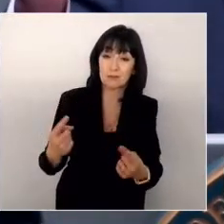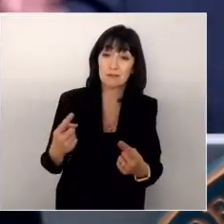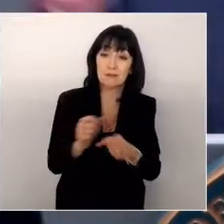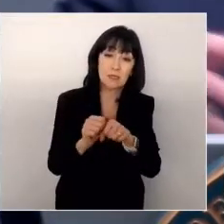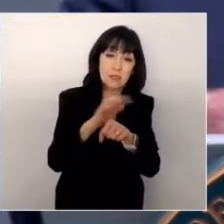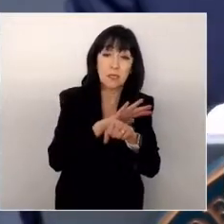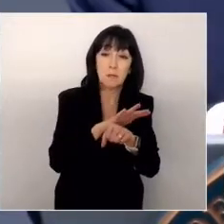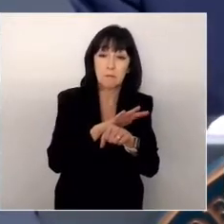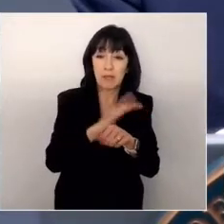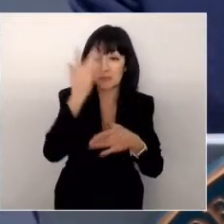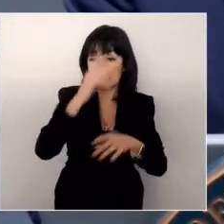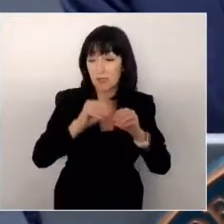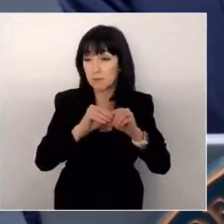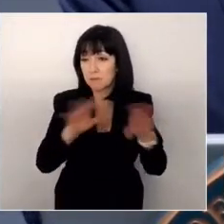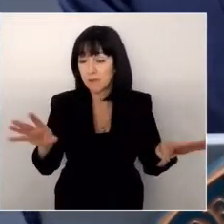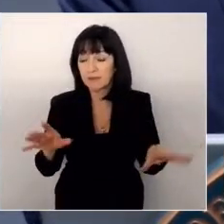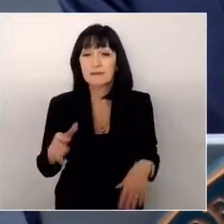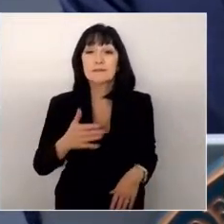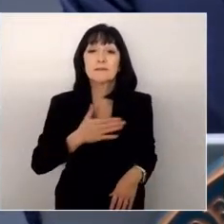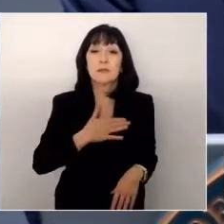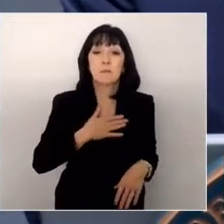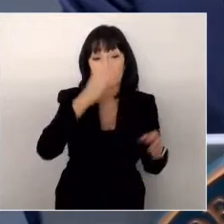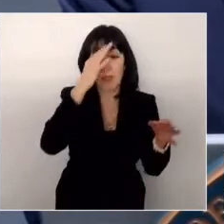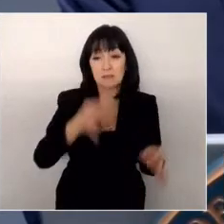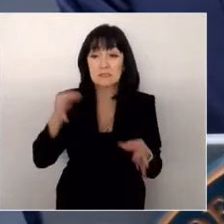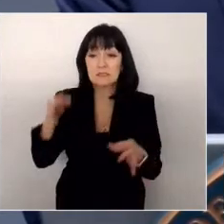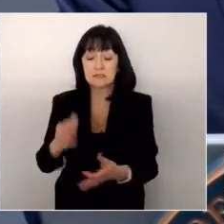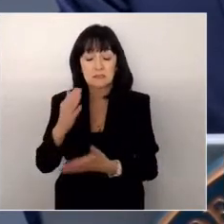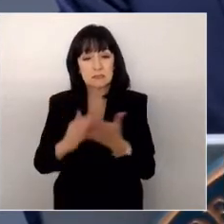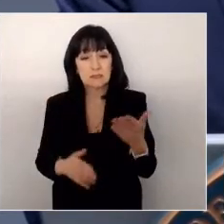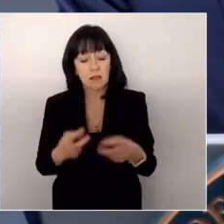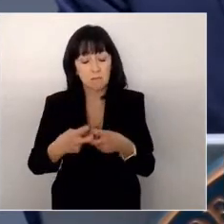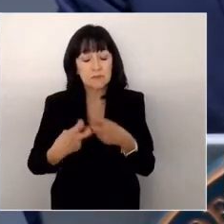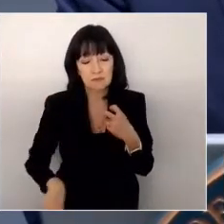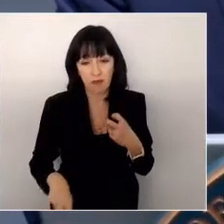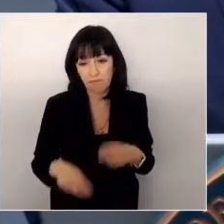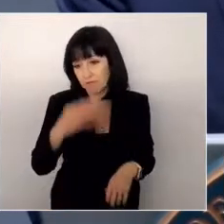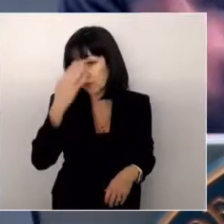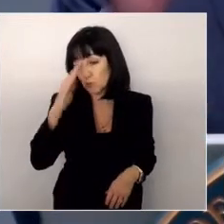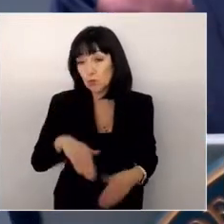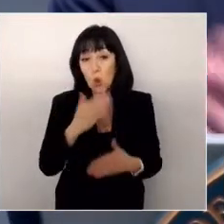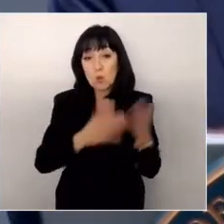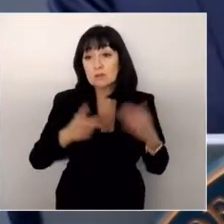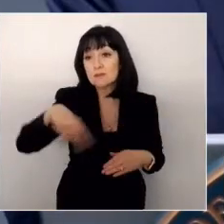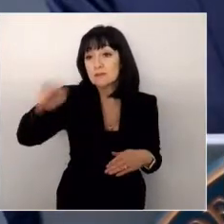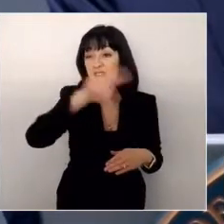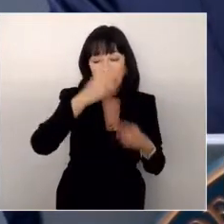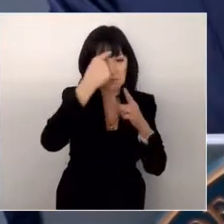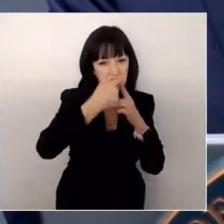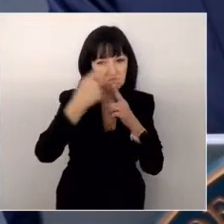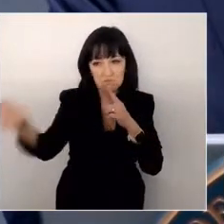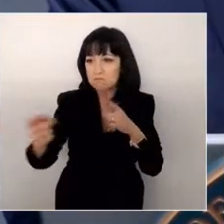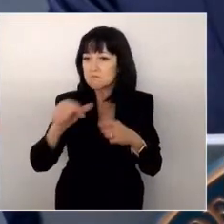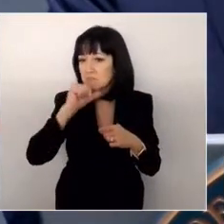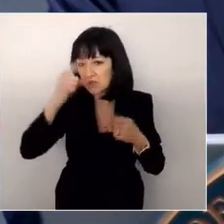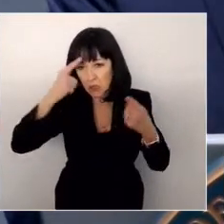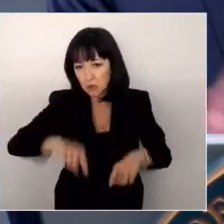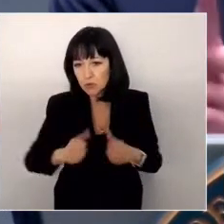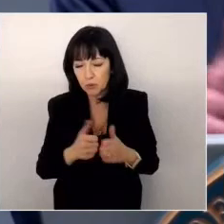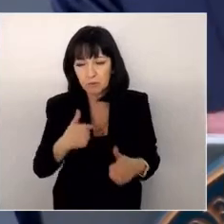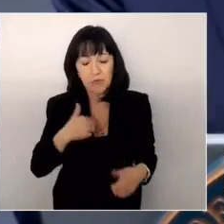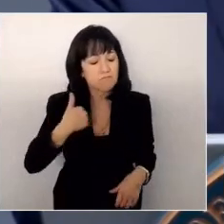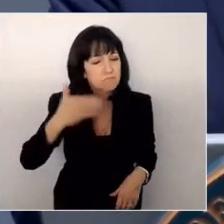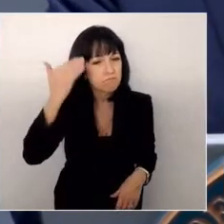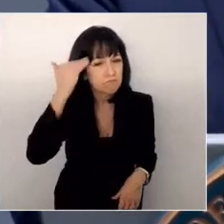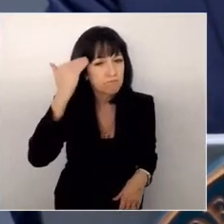we've not always agreed on every decision, and I respect those differences. But I hope you know this. I've